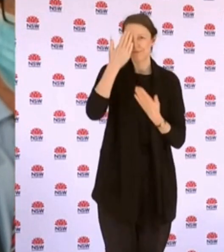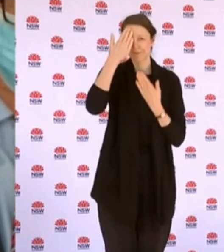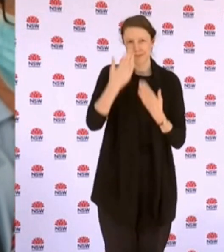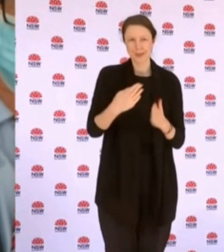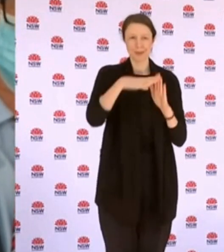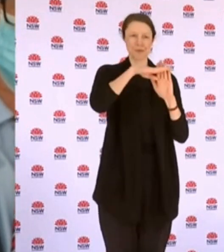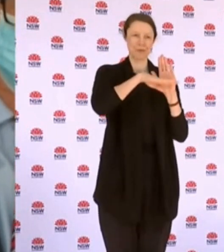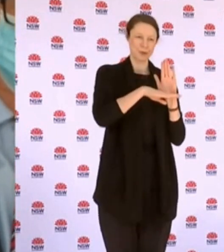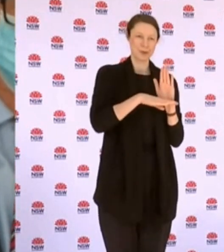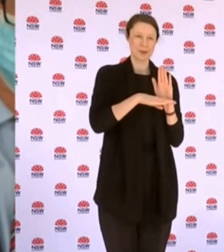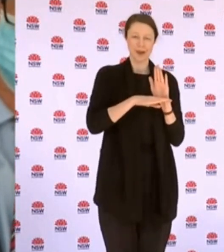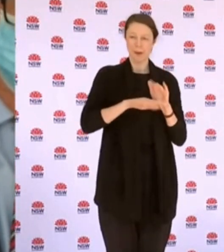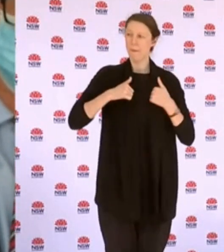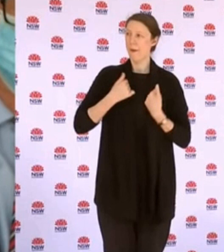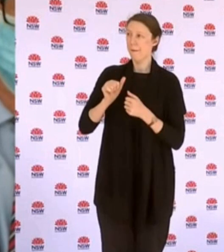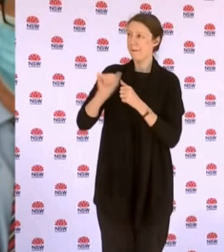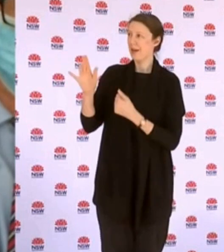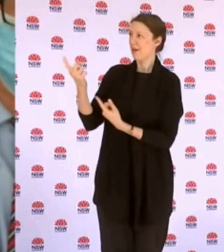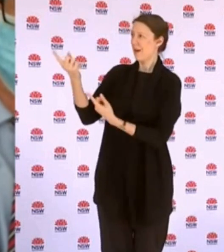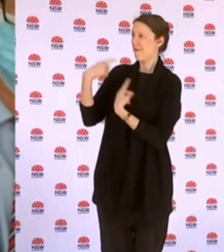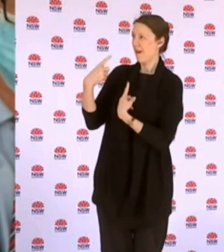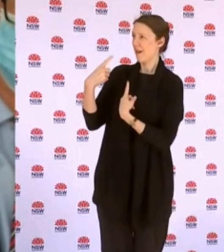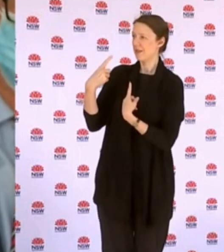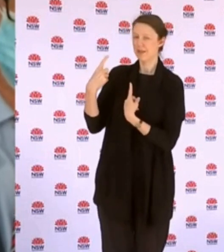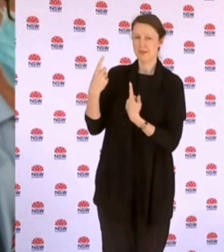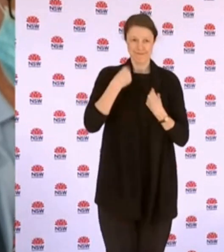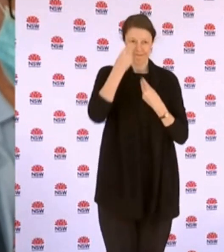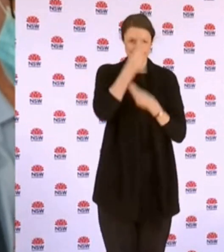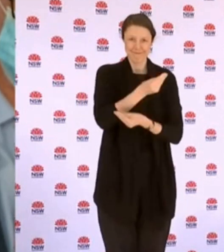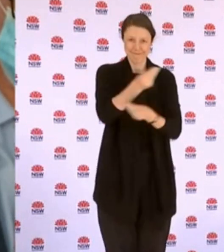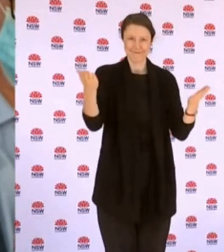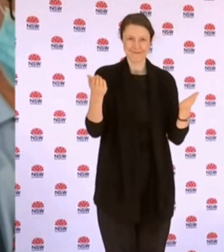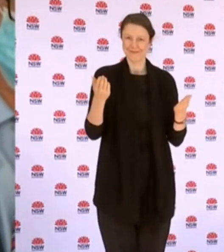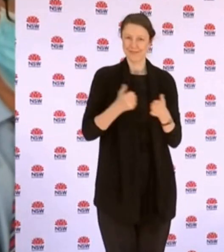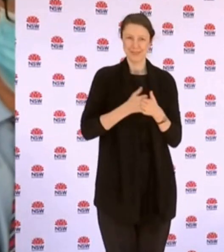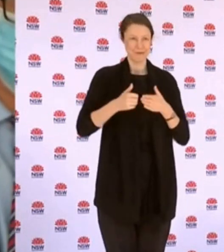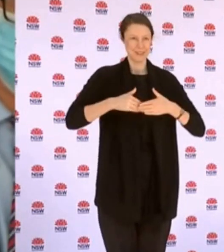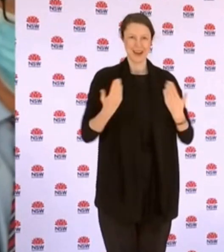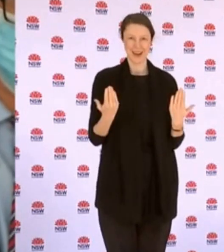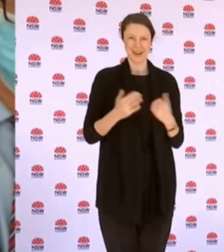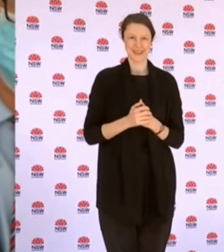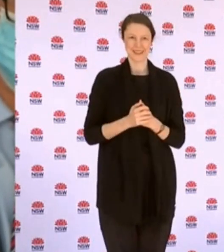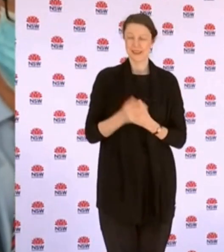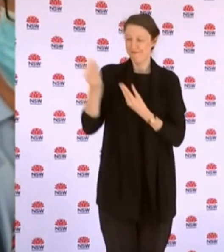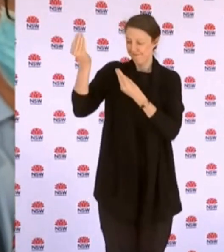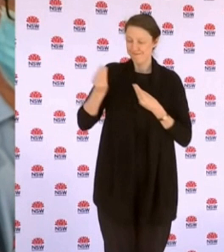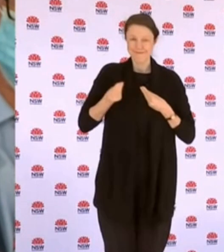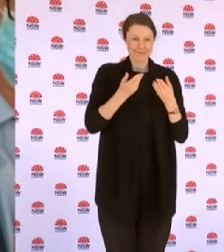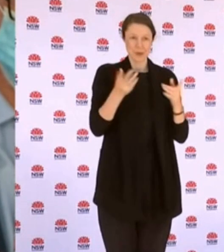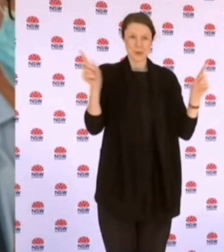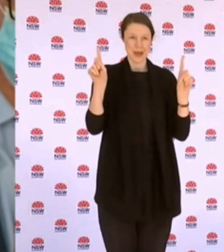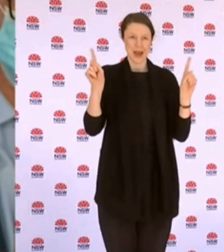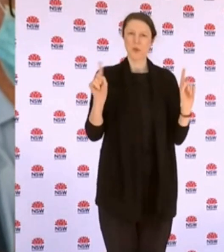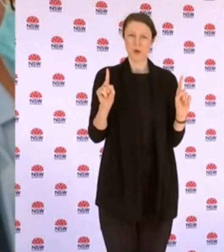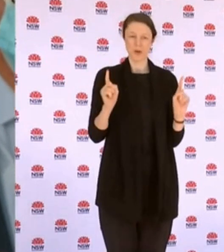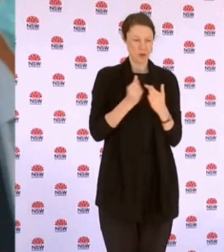the best health advice I received from Dr. Chant and her team is that too many transmissions occurred in pharmacies, in GP